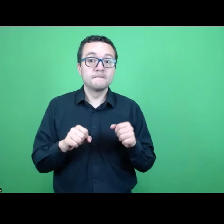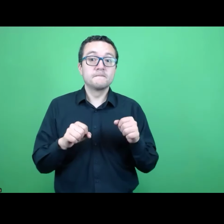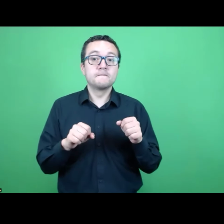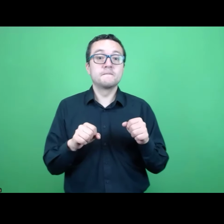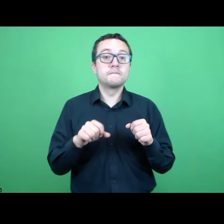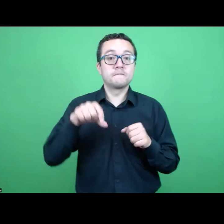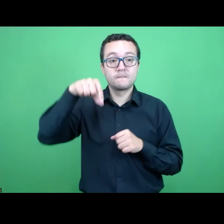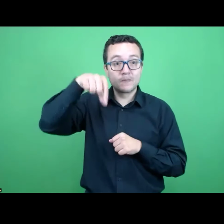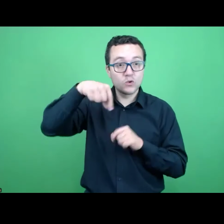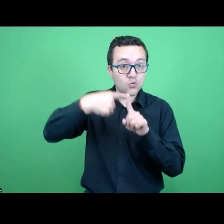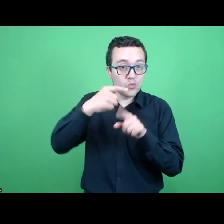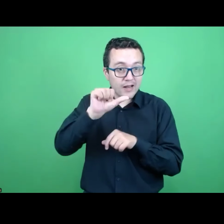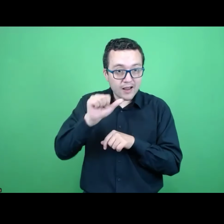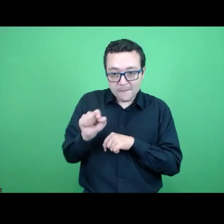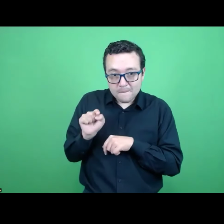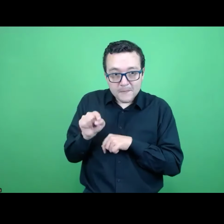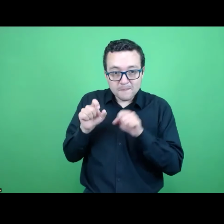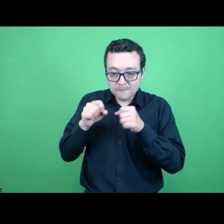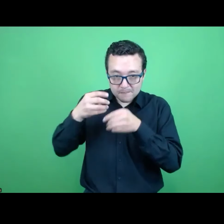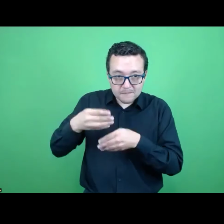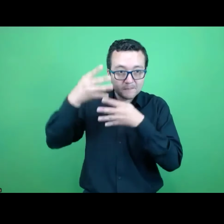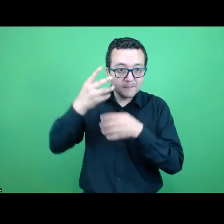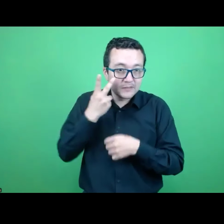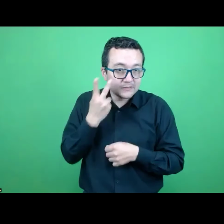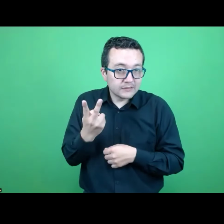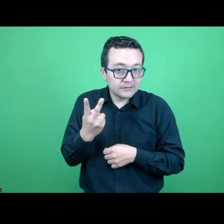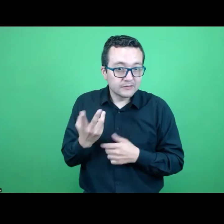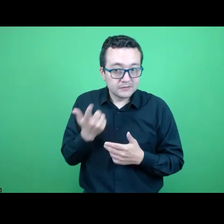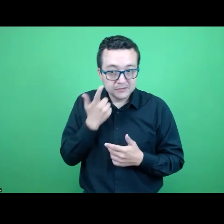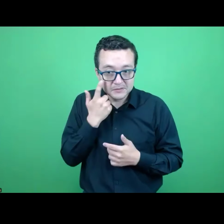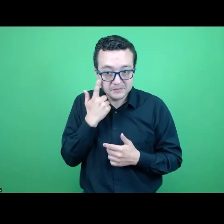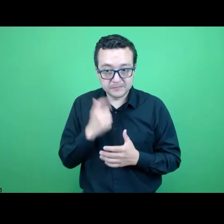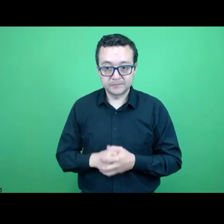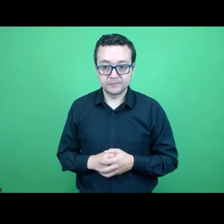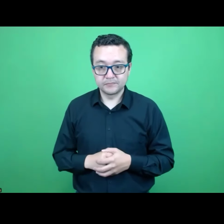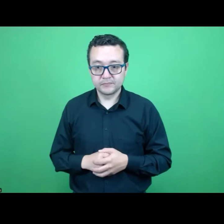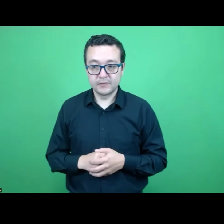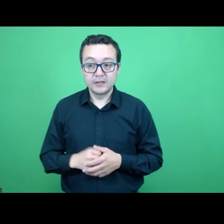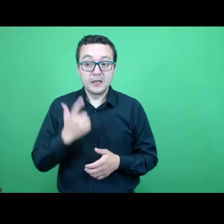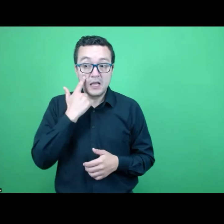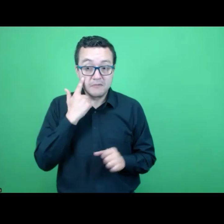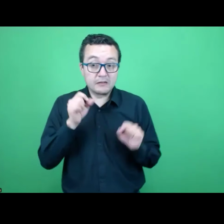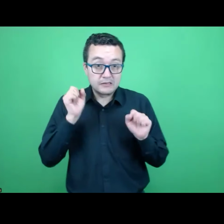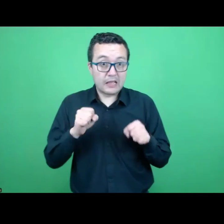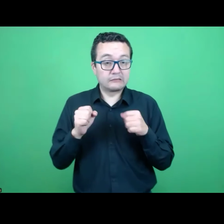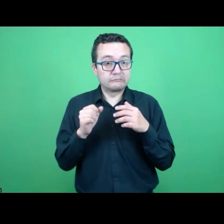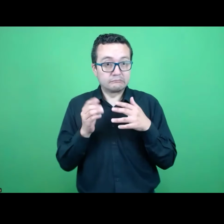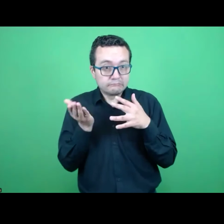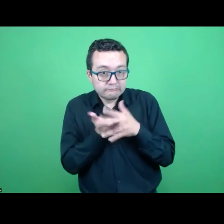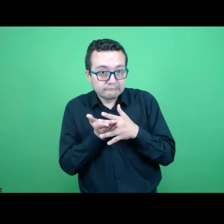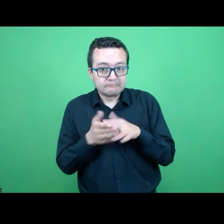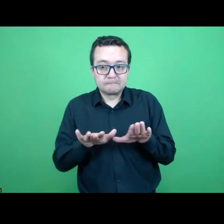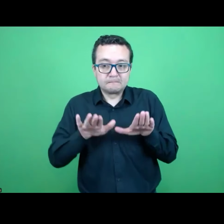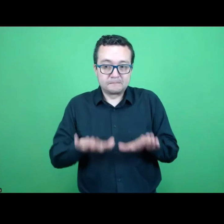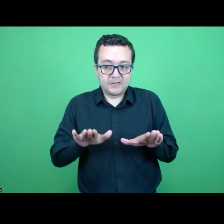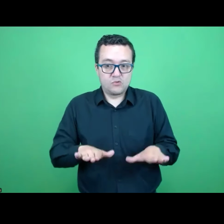interpreters get a break before we continue on with today's discussion? Yes, thank you. Thank you so